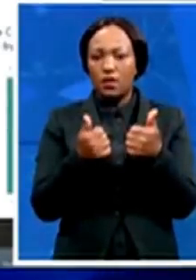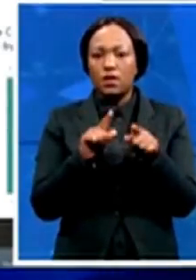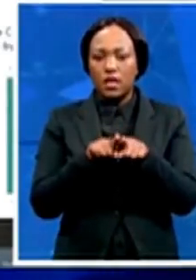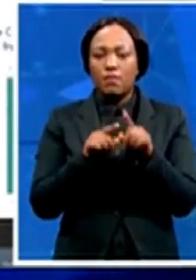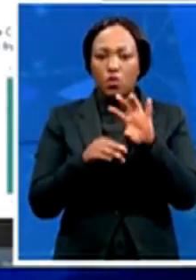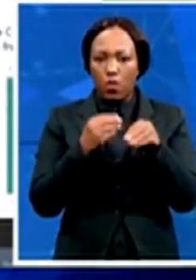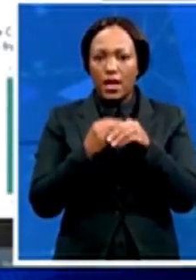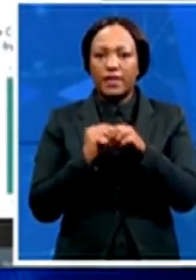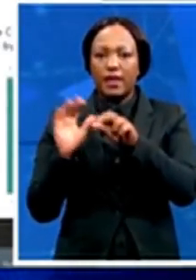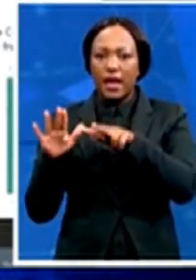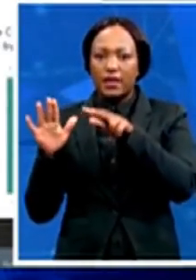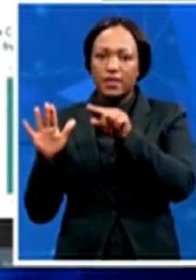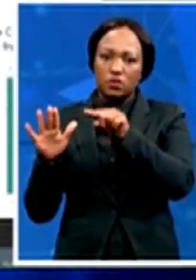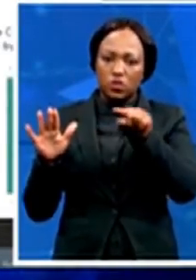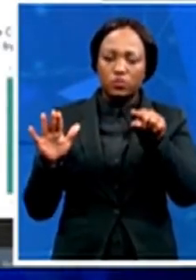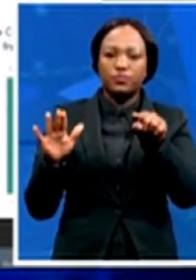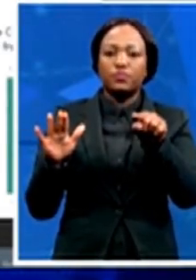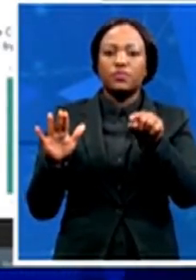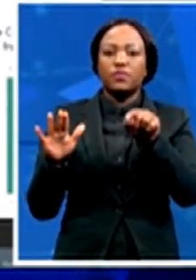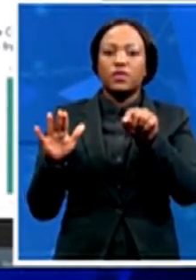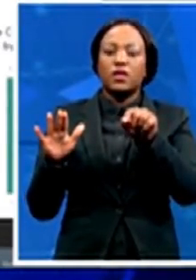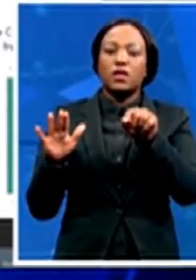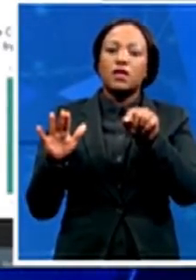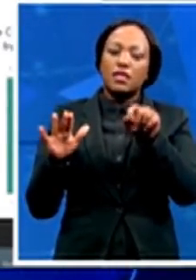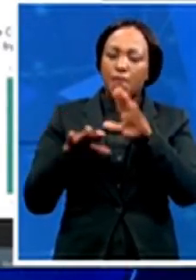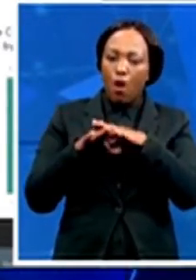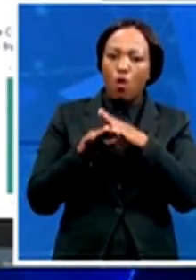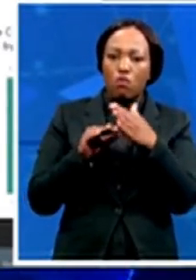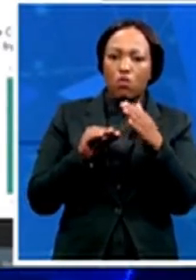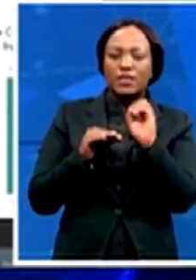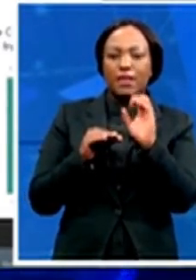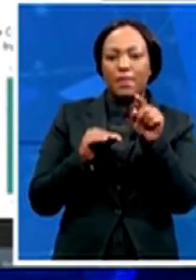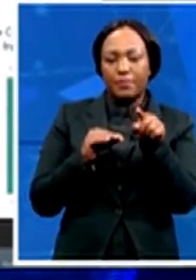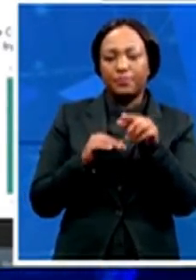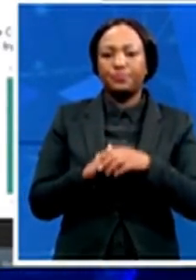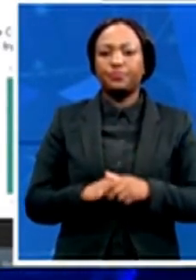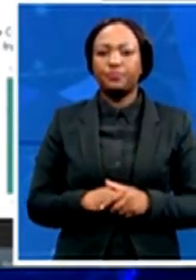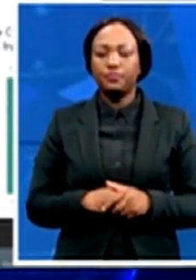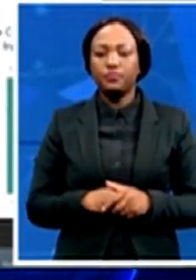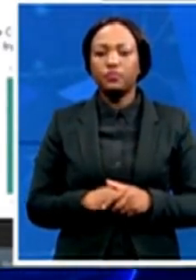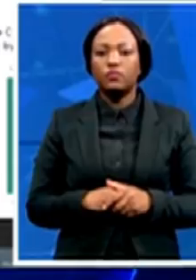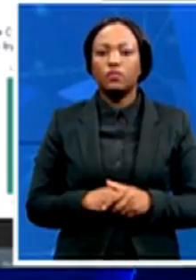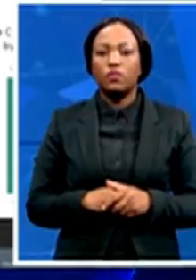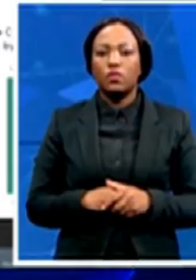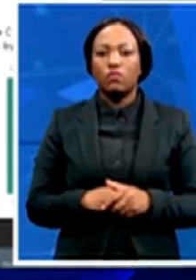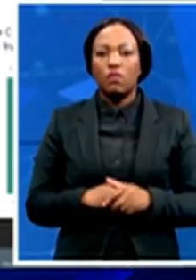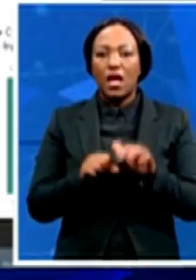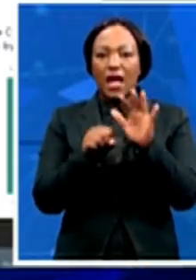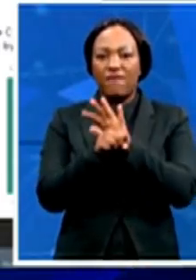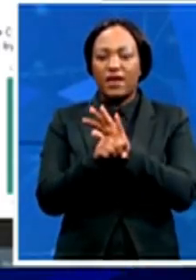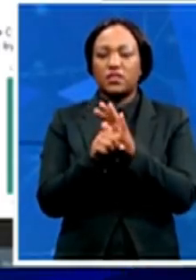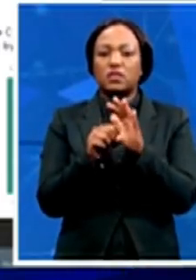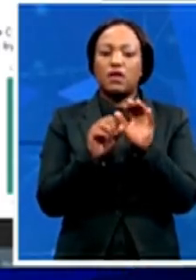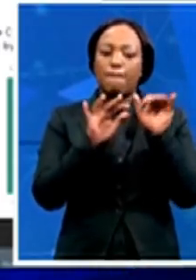September. This also gives us what is our coverage. This coverage on top is public sector only. We've covered in terms of